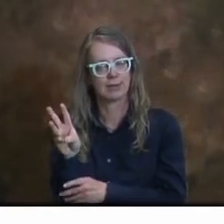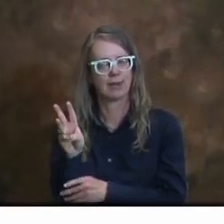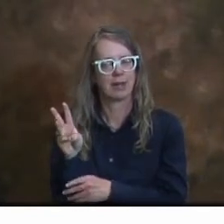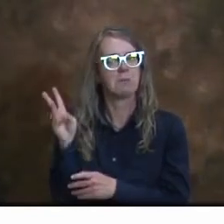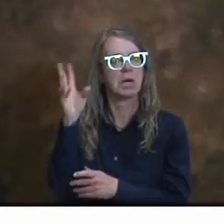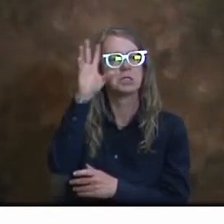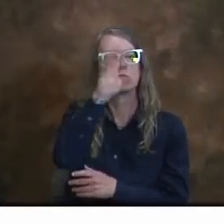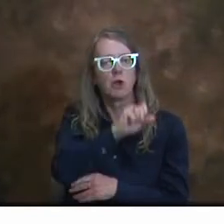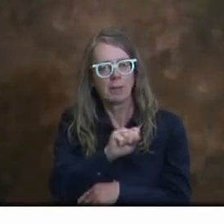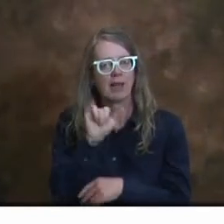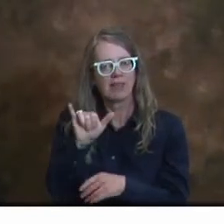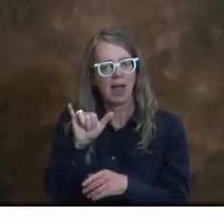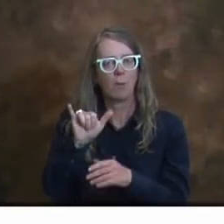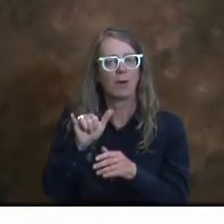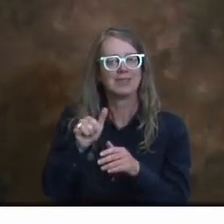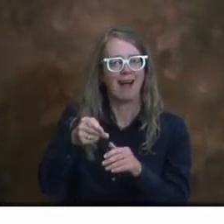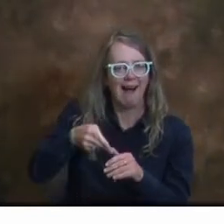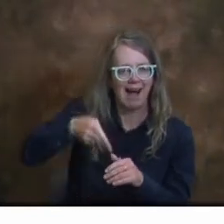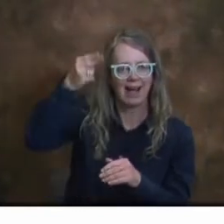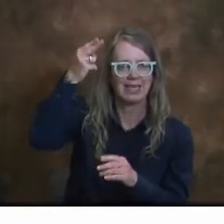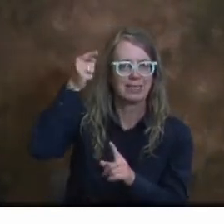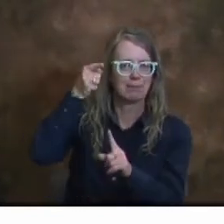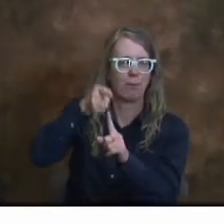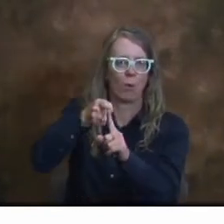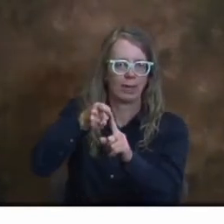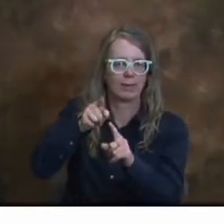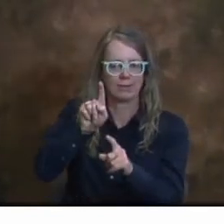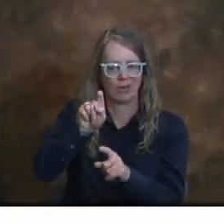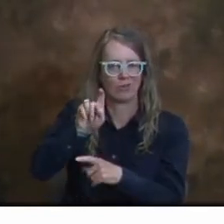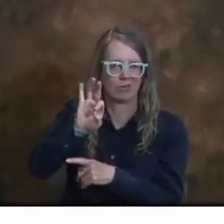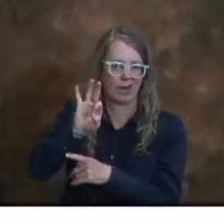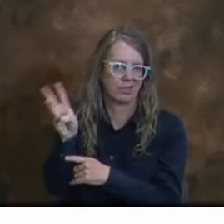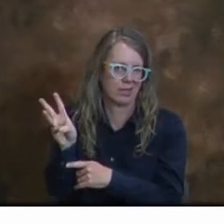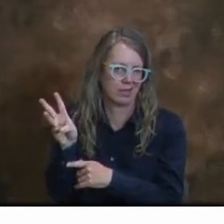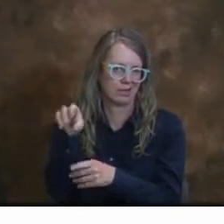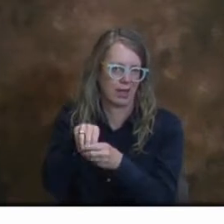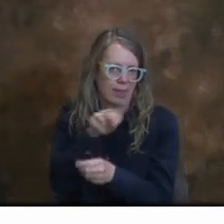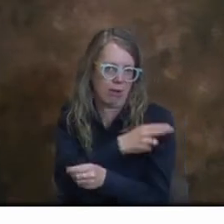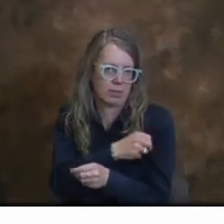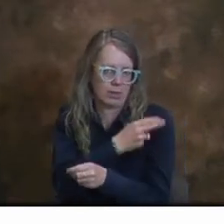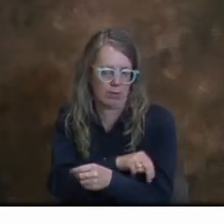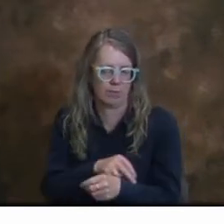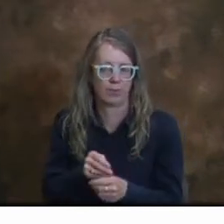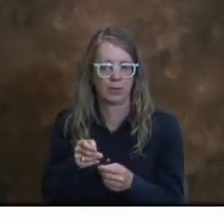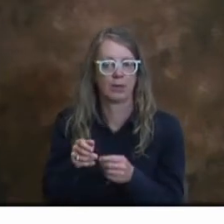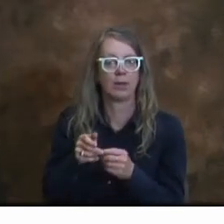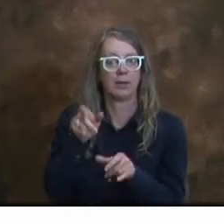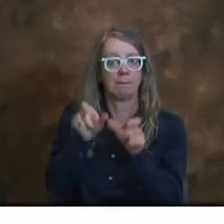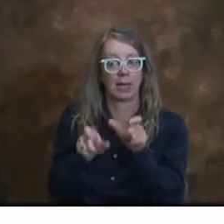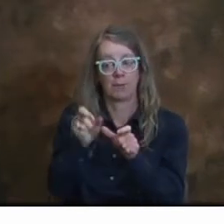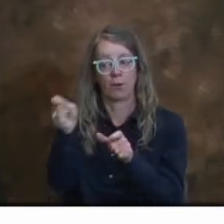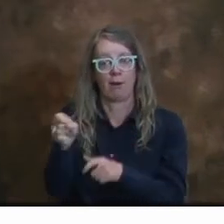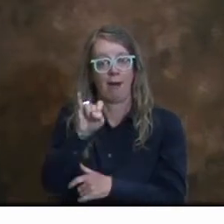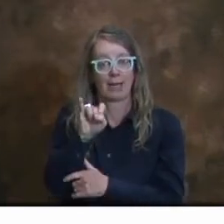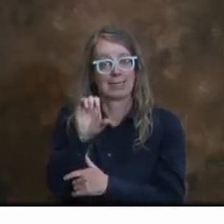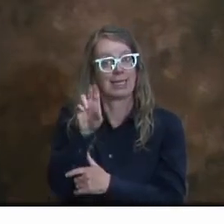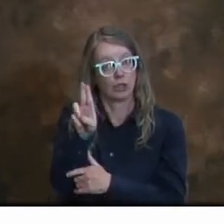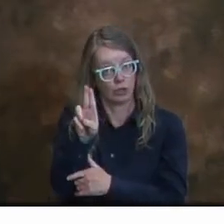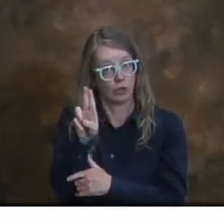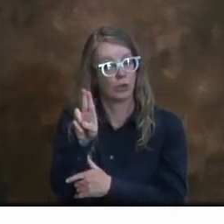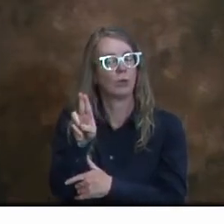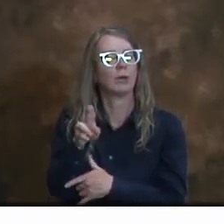peak for that indicator. ICU utilization continues to decline and is now well